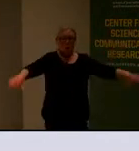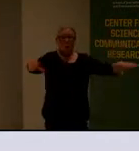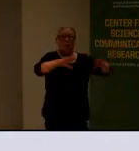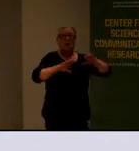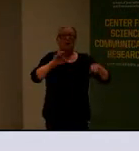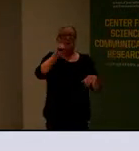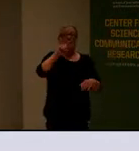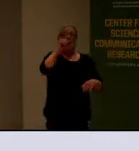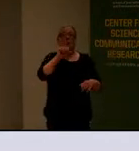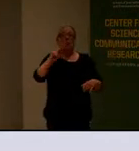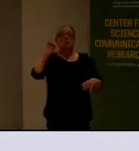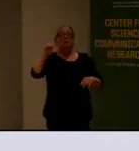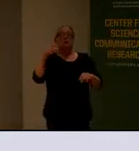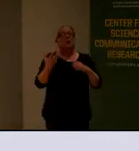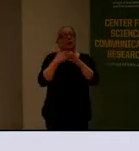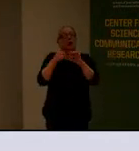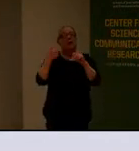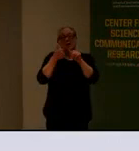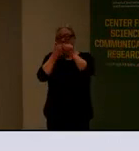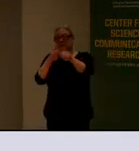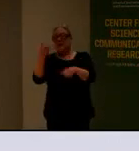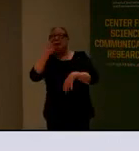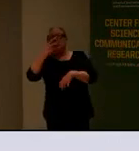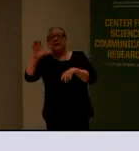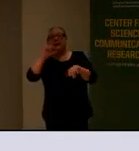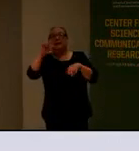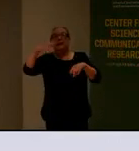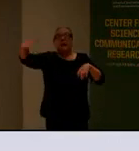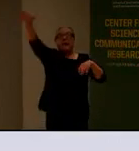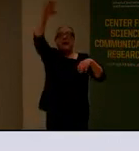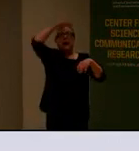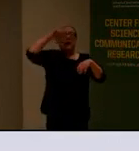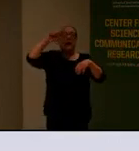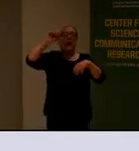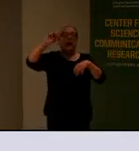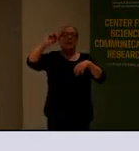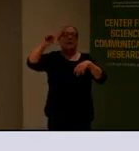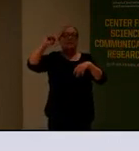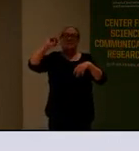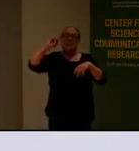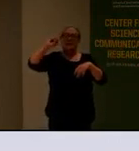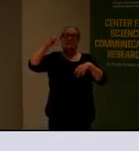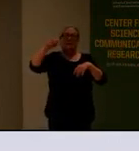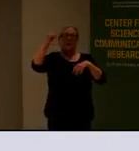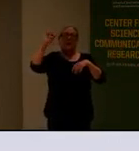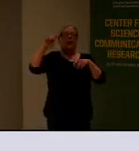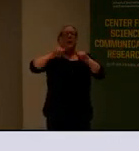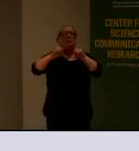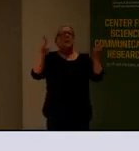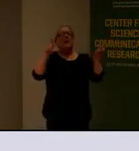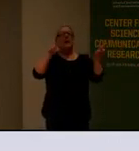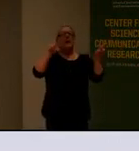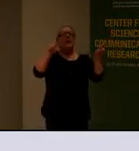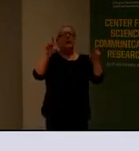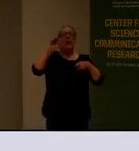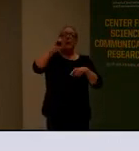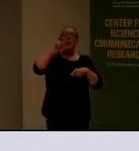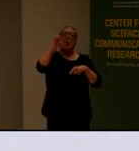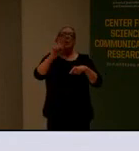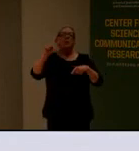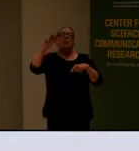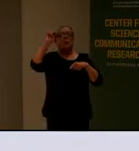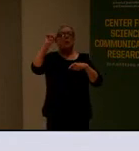heat, not the ozone up in the upper atmosphere when we think about ozone layer, but actually ozone that is catalyzed as we think about